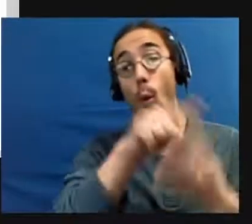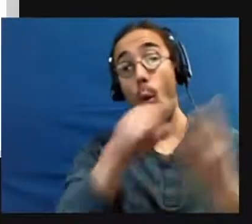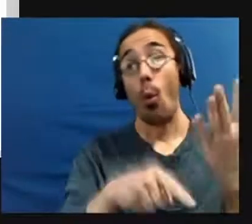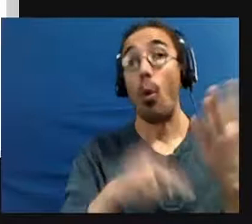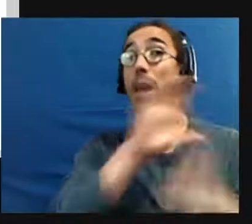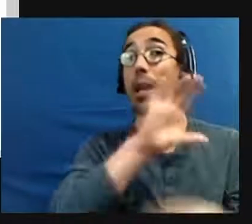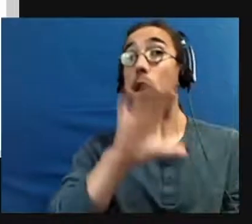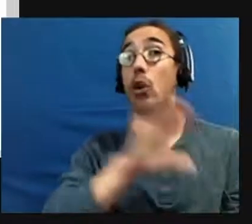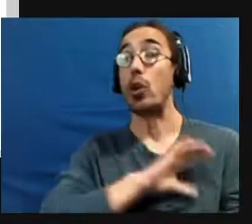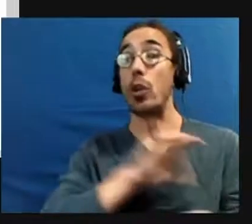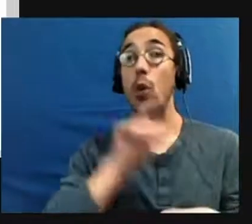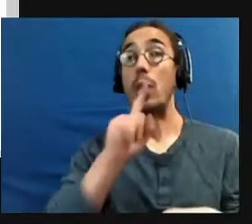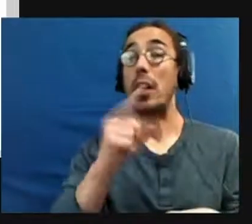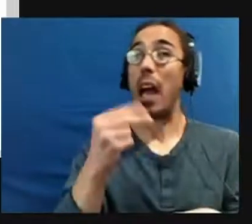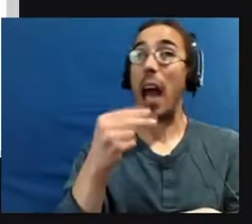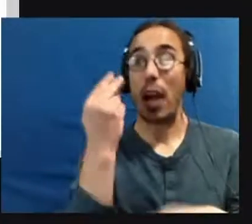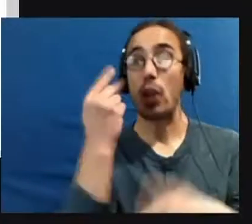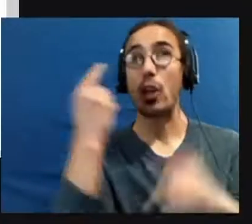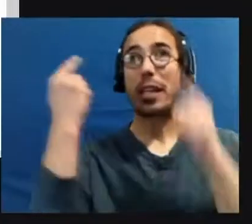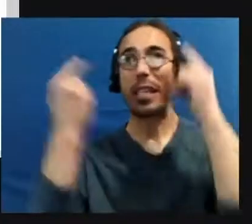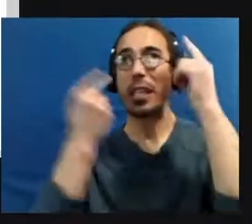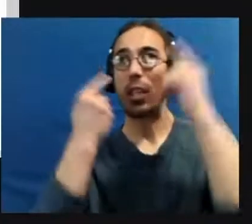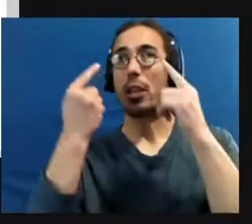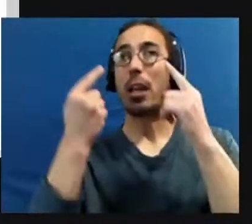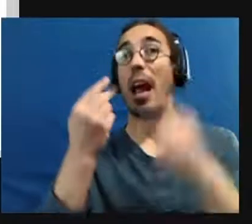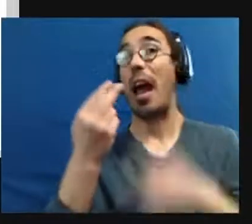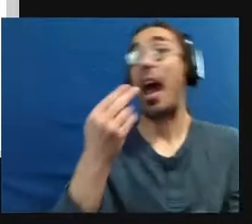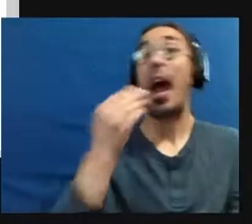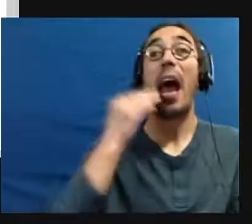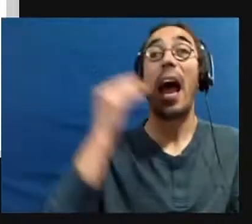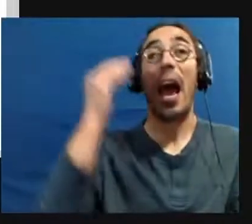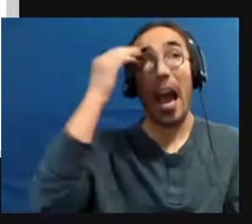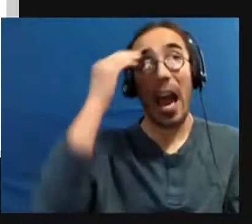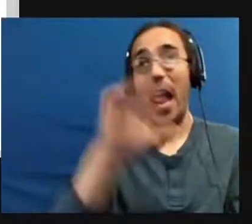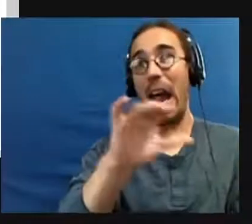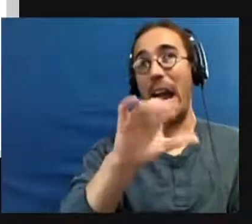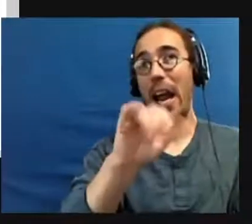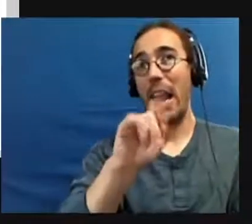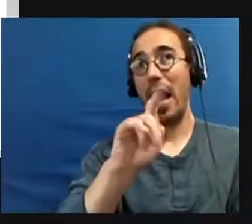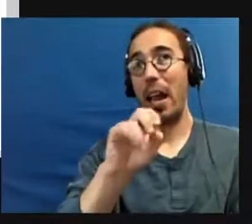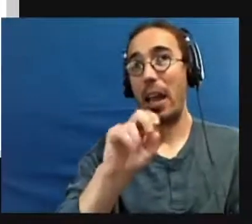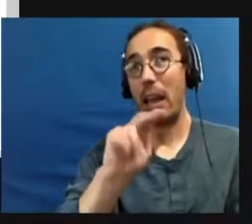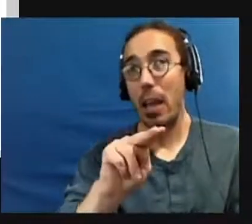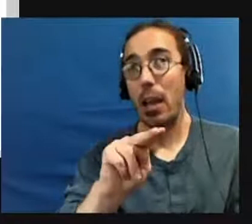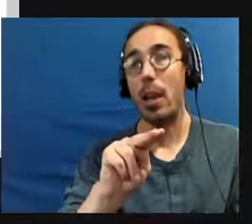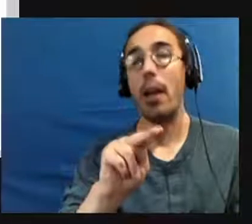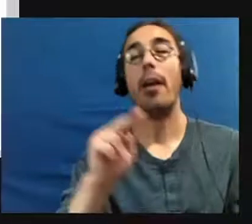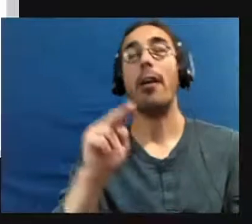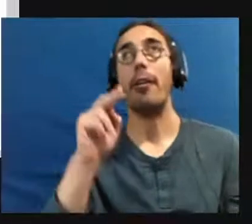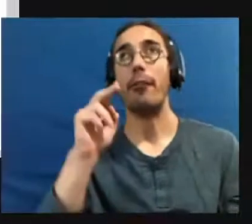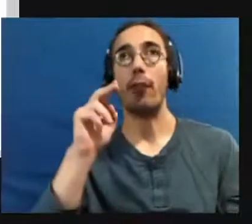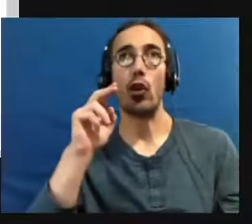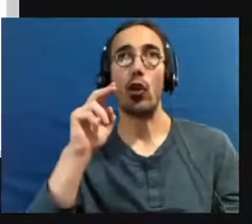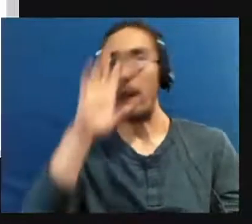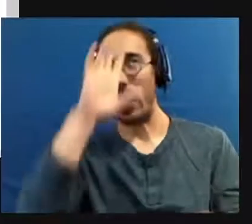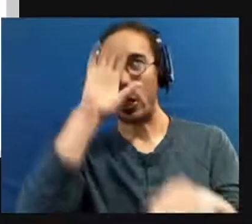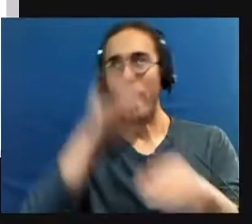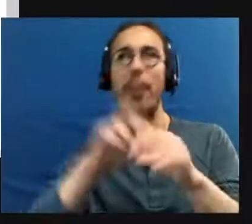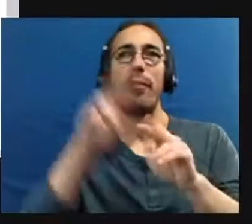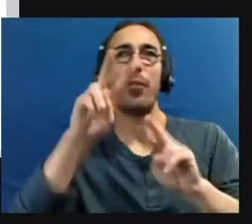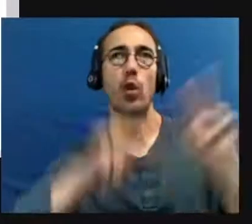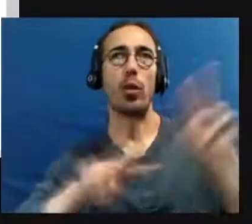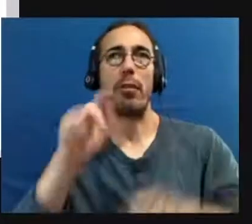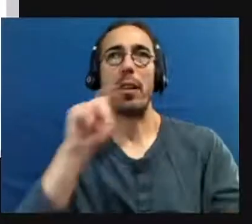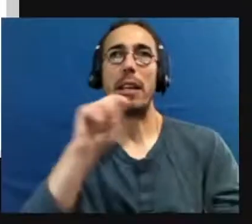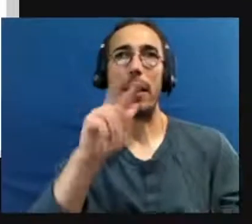are very highly considered headcanon autistic among viewers, like autistic viewers of TV show. And we'll talk a bit more about later about